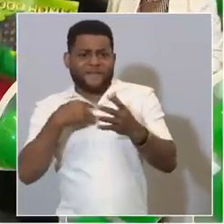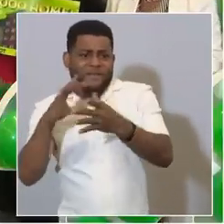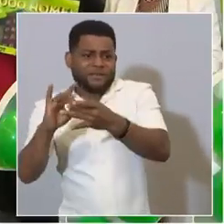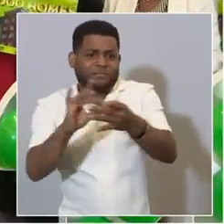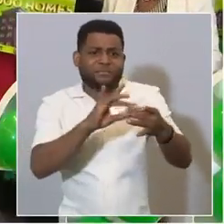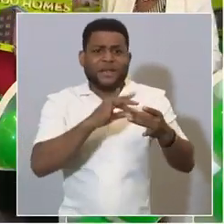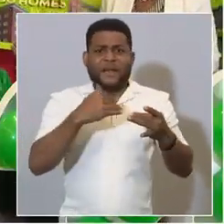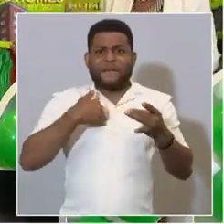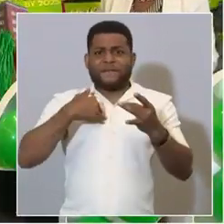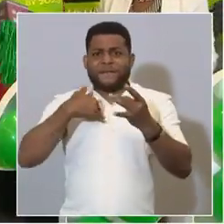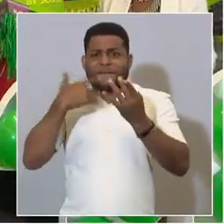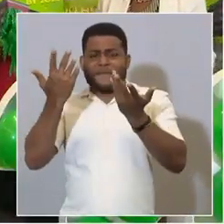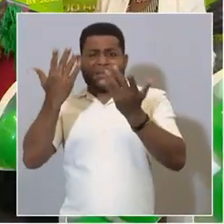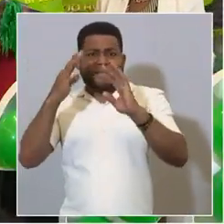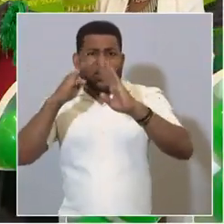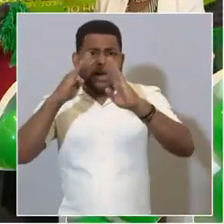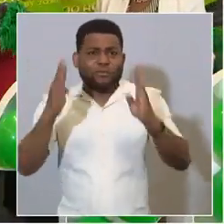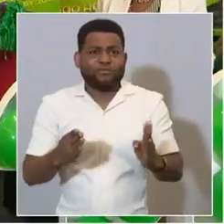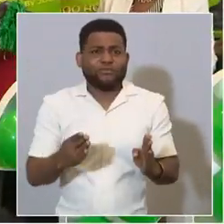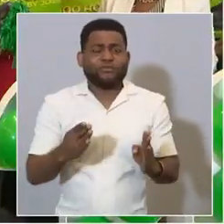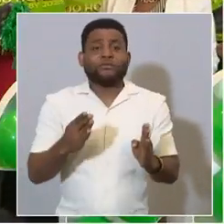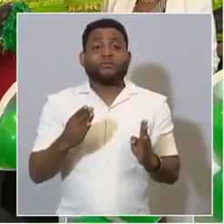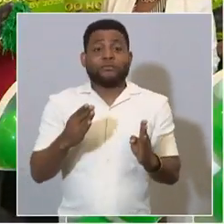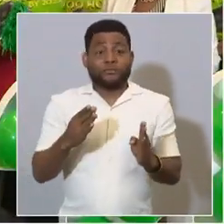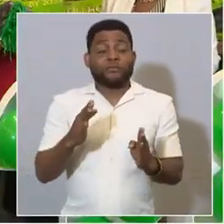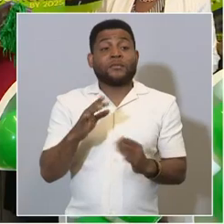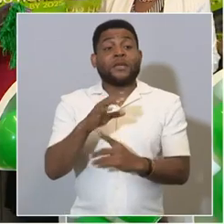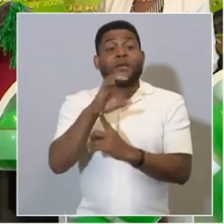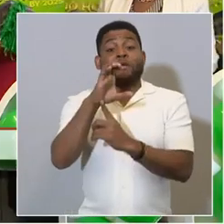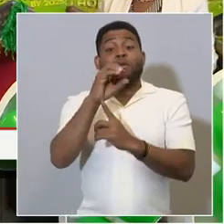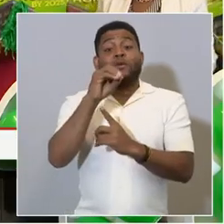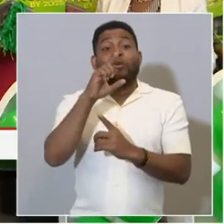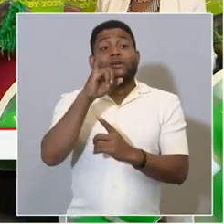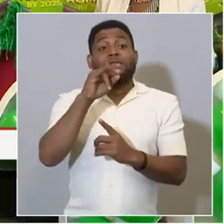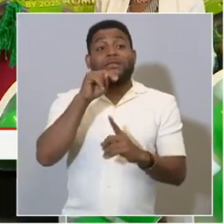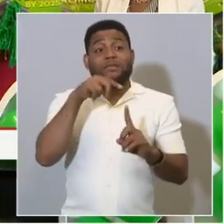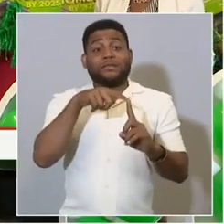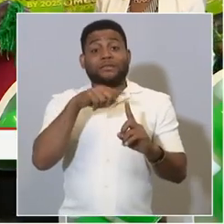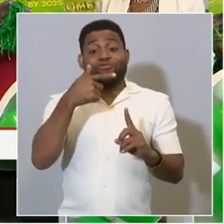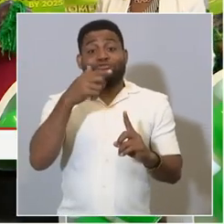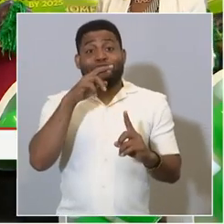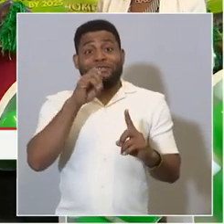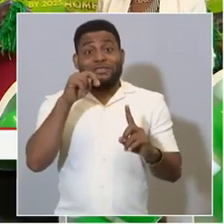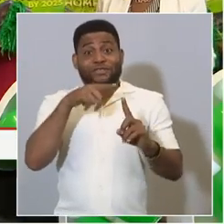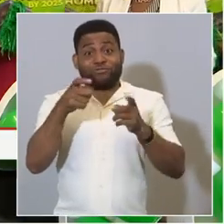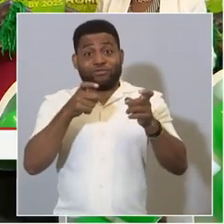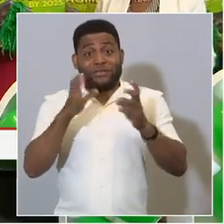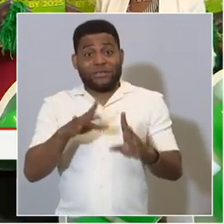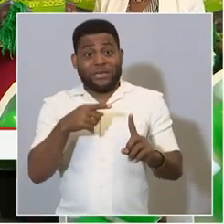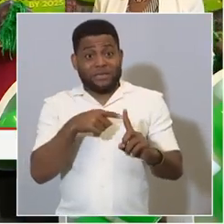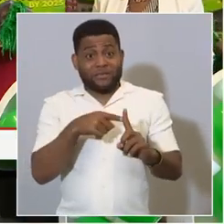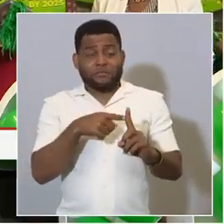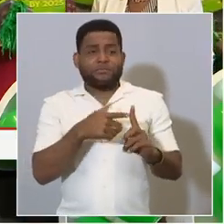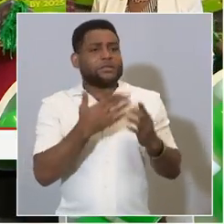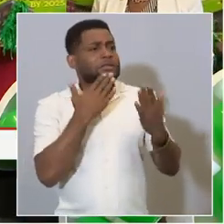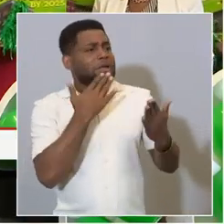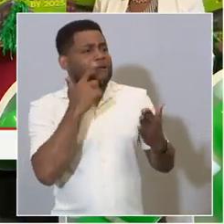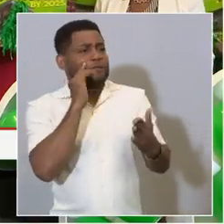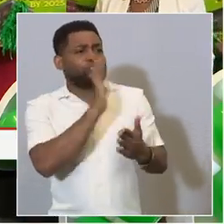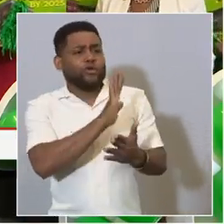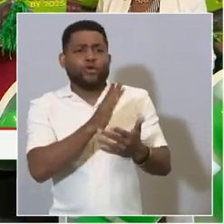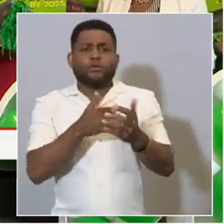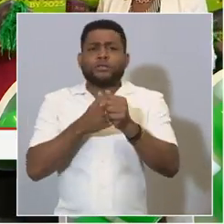Green, we want to thank you for your leadership. We want to acknowledge that you're in a new space right across